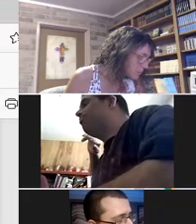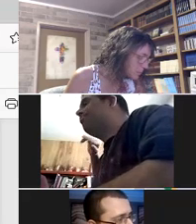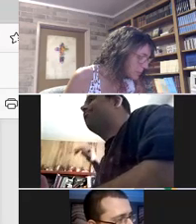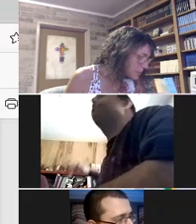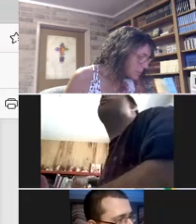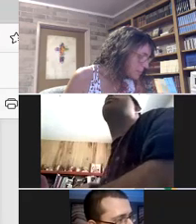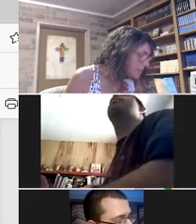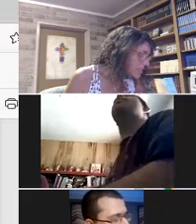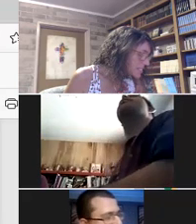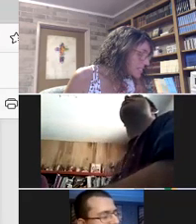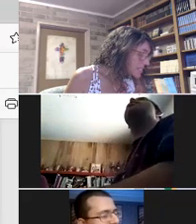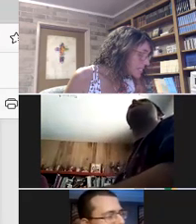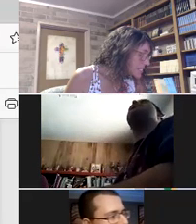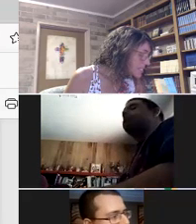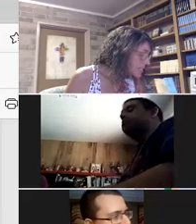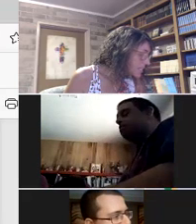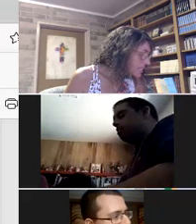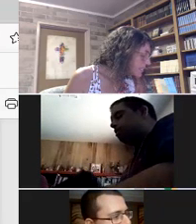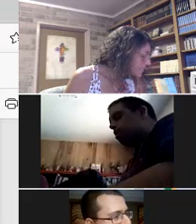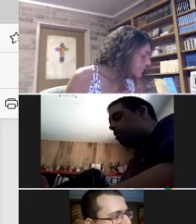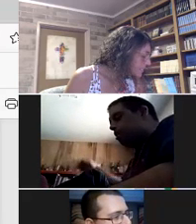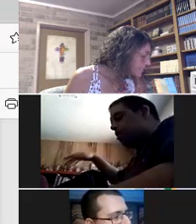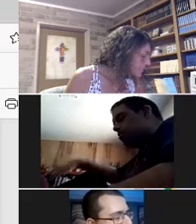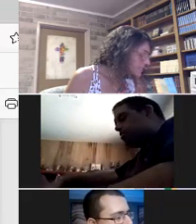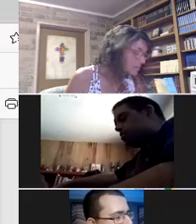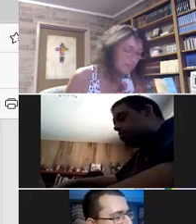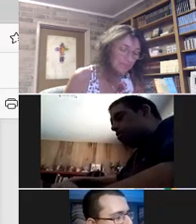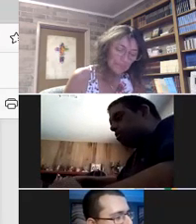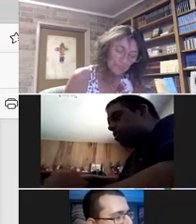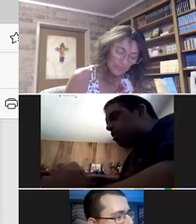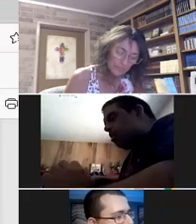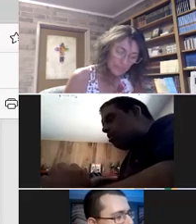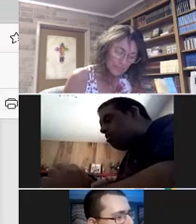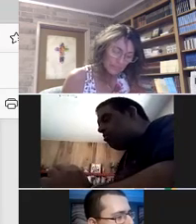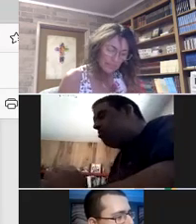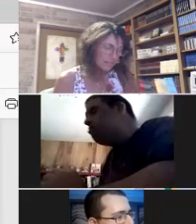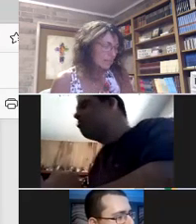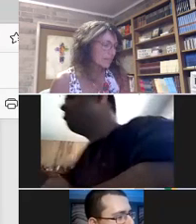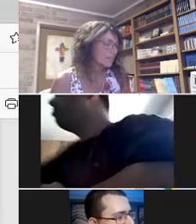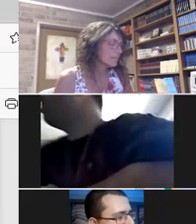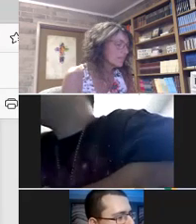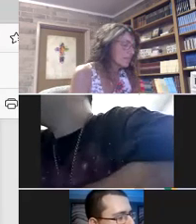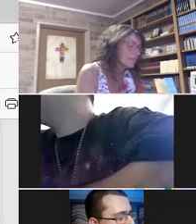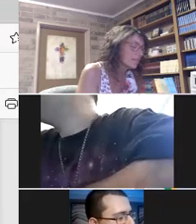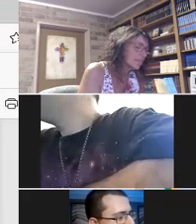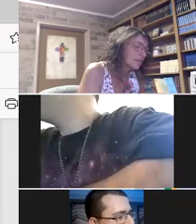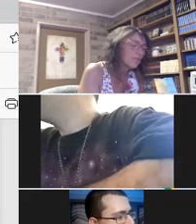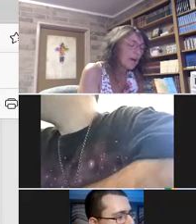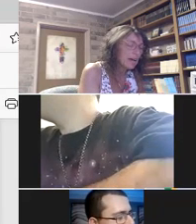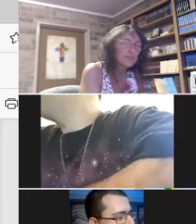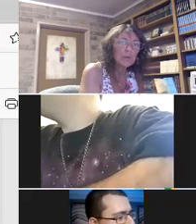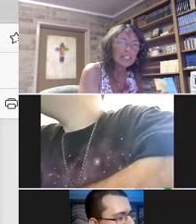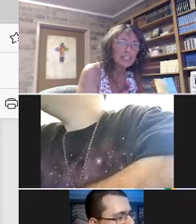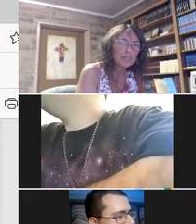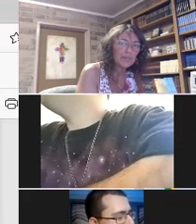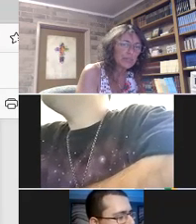I'll tell you what. It's in the book of Galatians. Does anybody know? It has the fruit of the spirit. Oh,